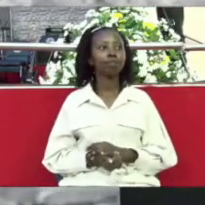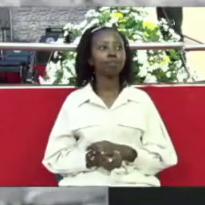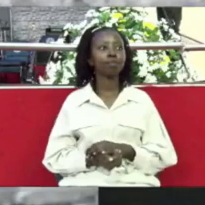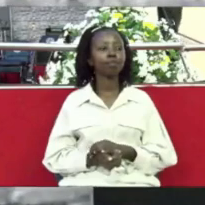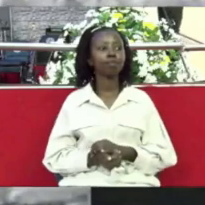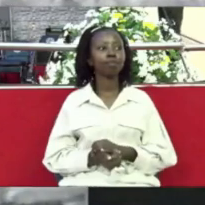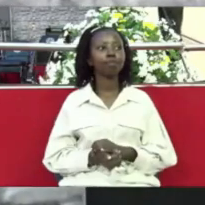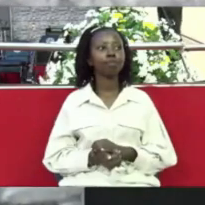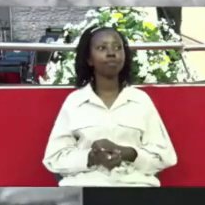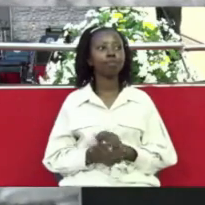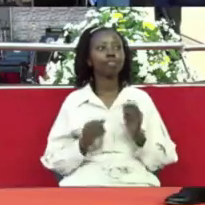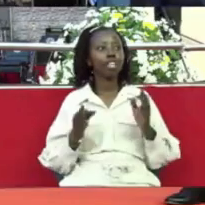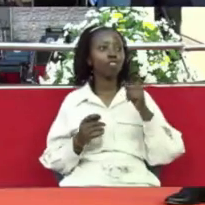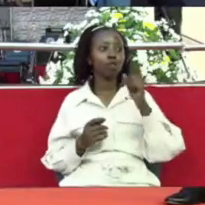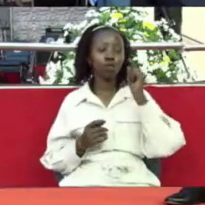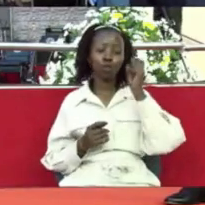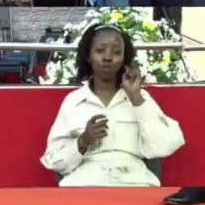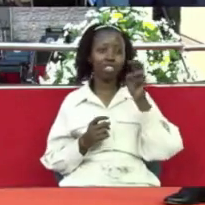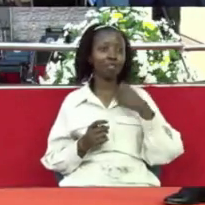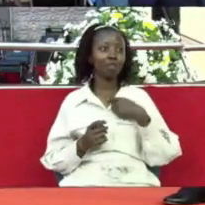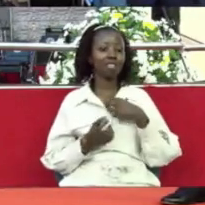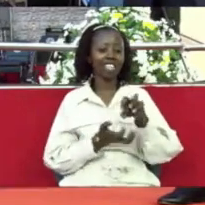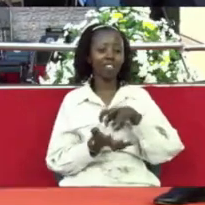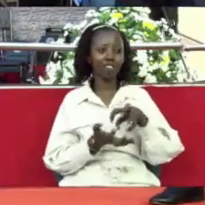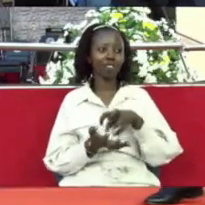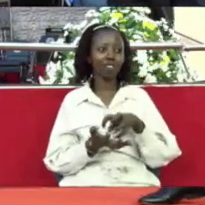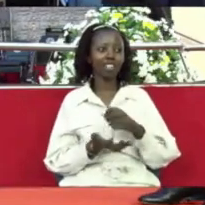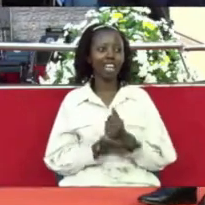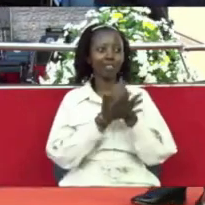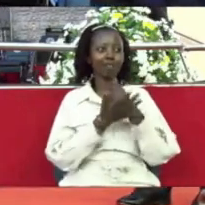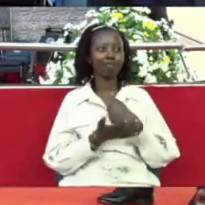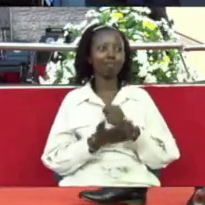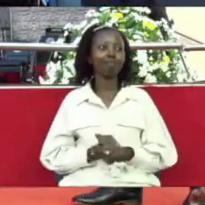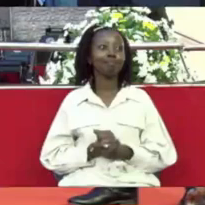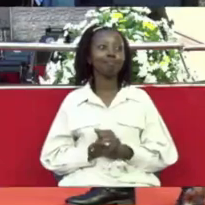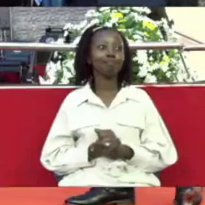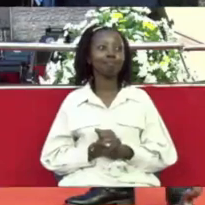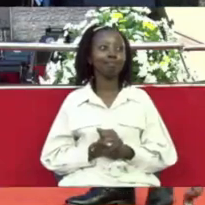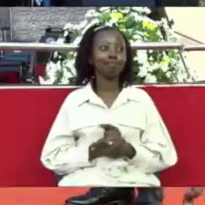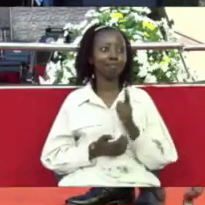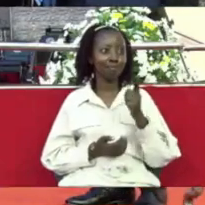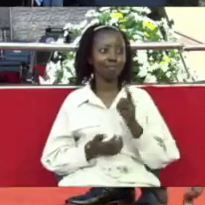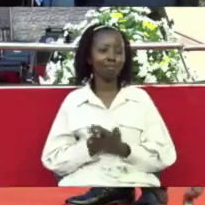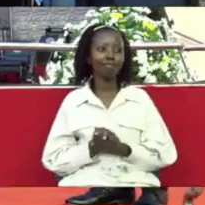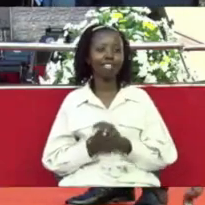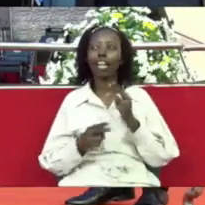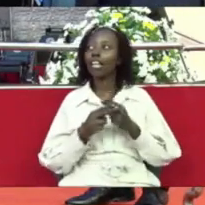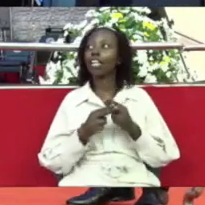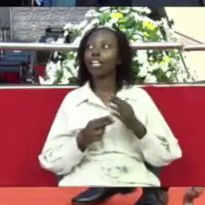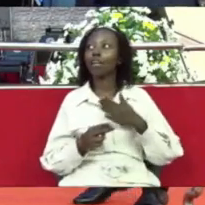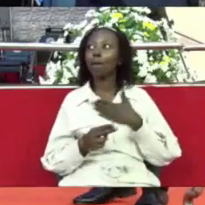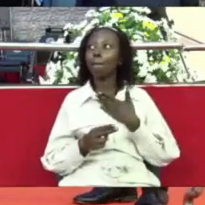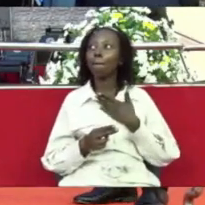mjukuu wetu pamoja na mtoto wetu kumkupatie na tunawapenda sana. My name is Reverend Rhonda